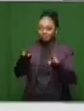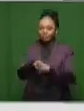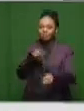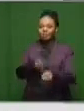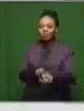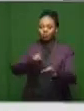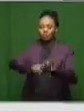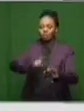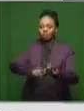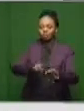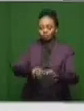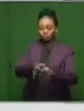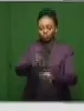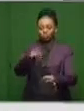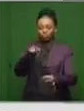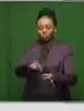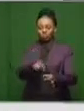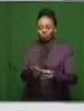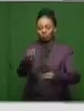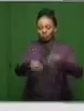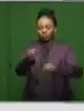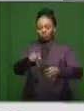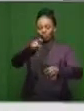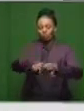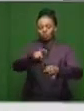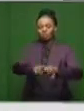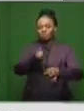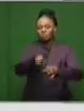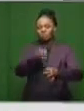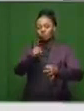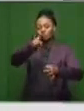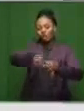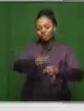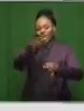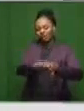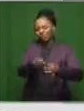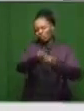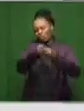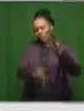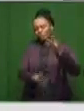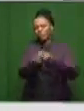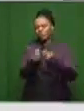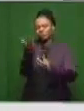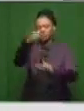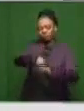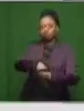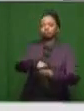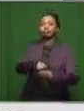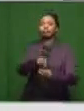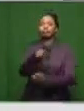extremely important and so quality encompasses many things including the manufacturing so